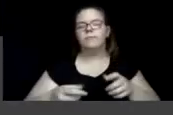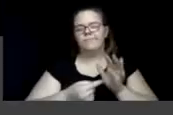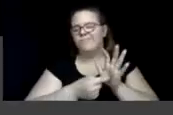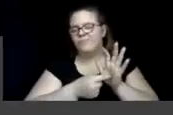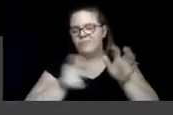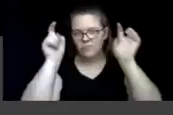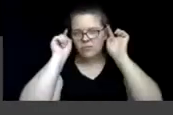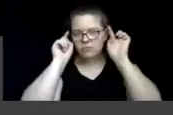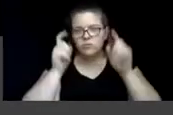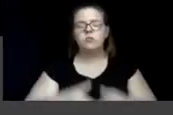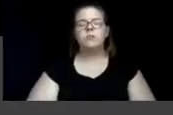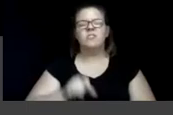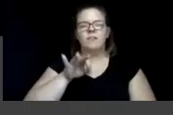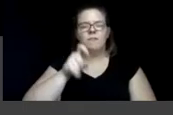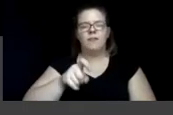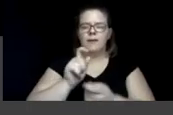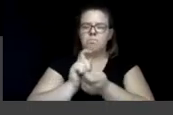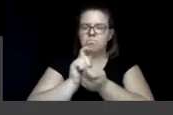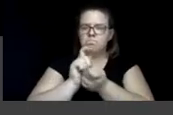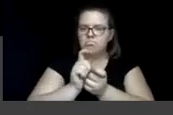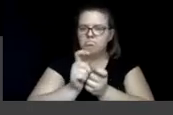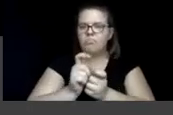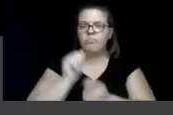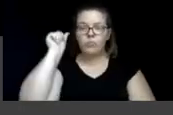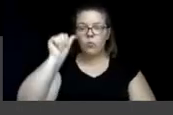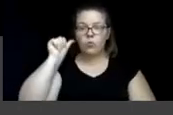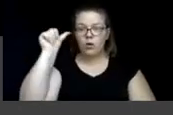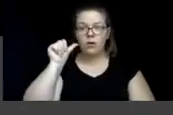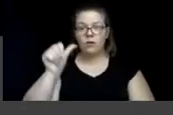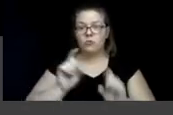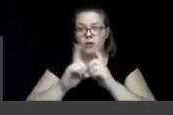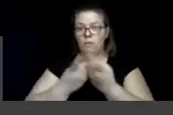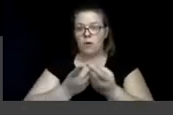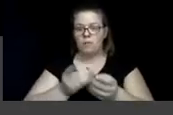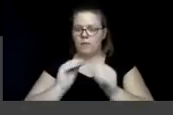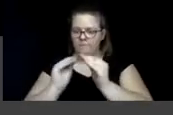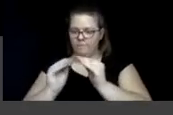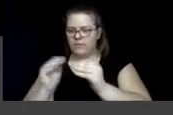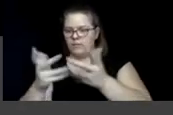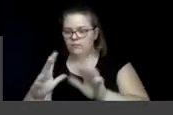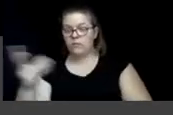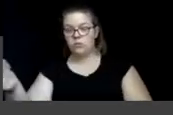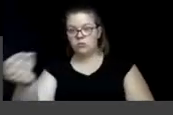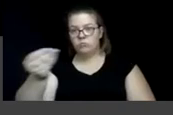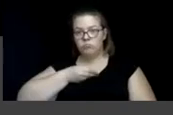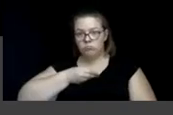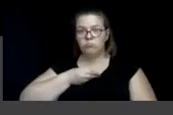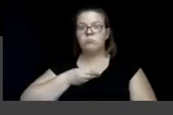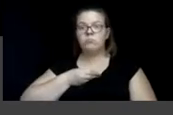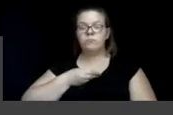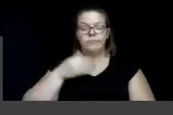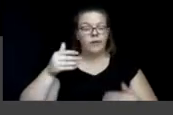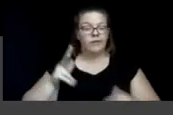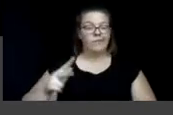If it needed just a quick fix, the audiology department would fix them, return it to the veteran, and off they